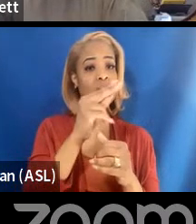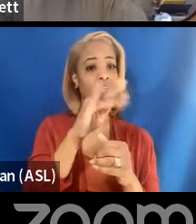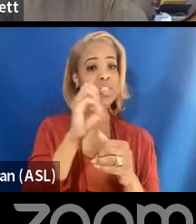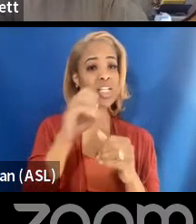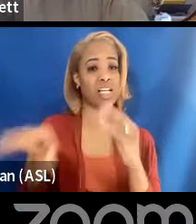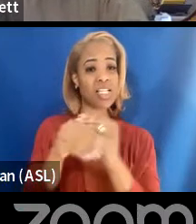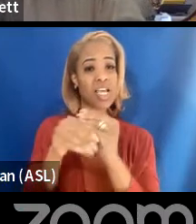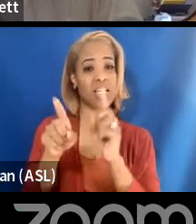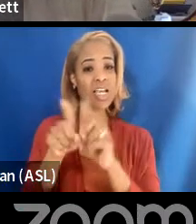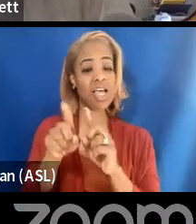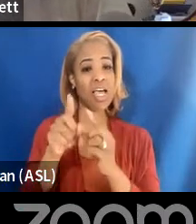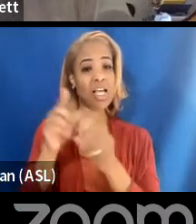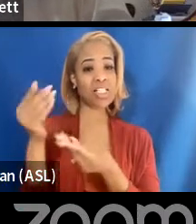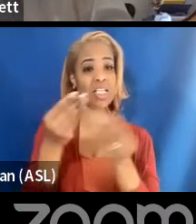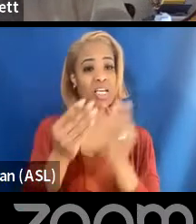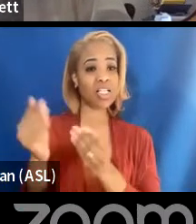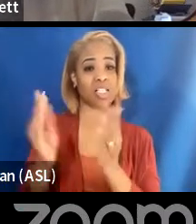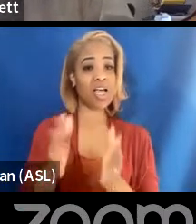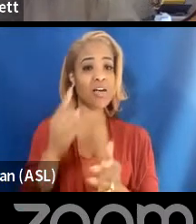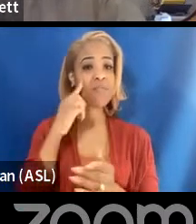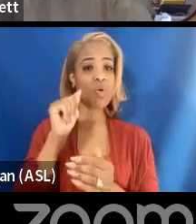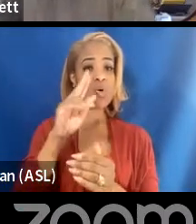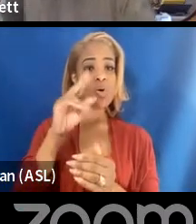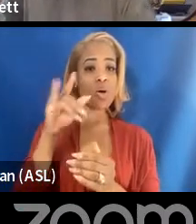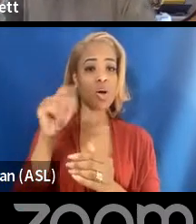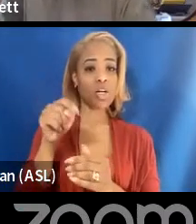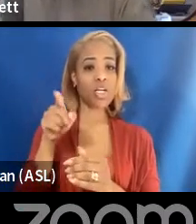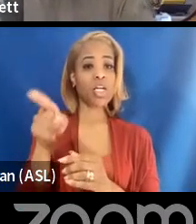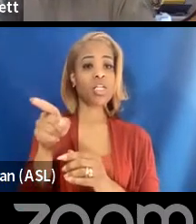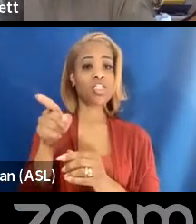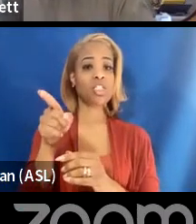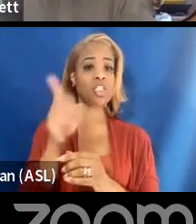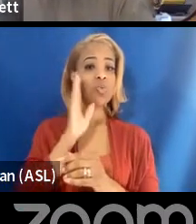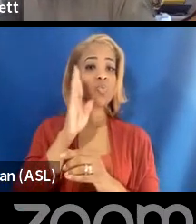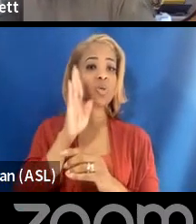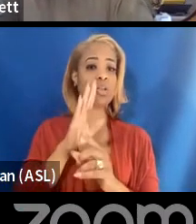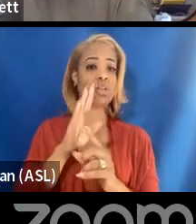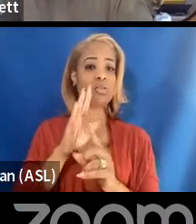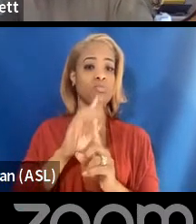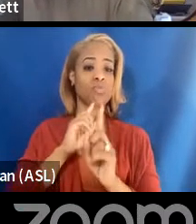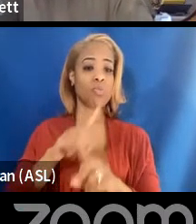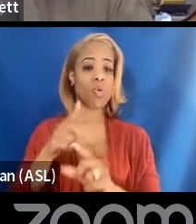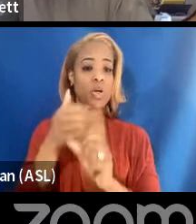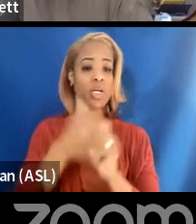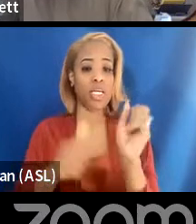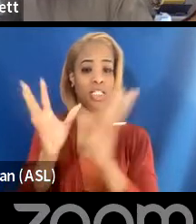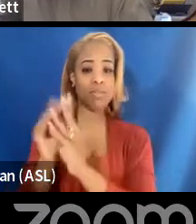the liaison for the audit and have her speak each week or each meeting.